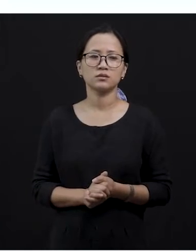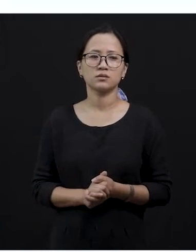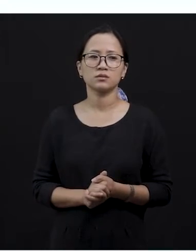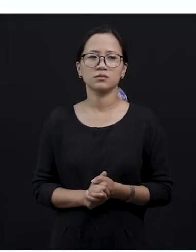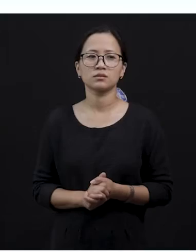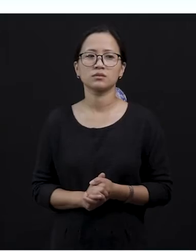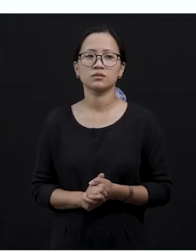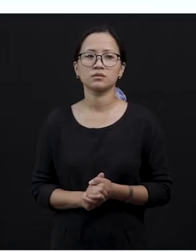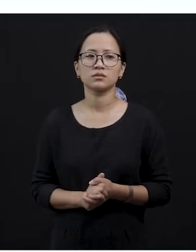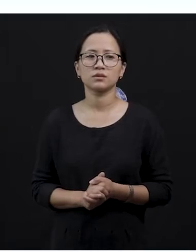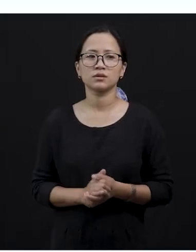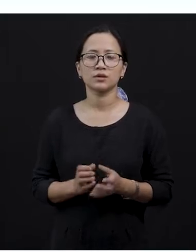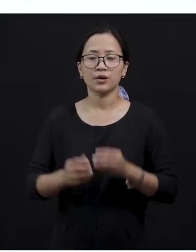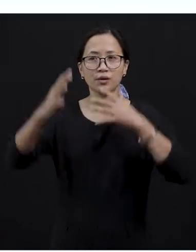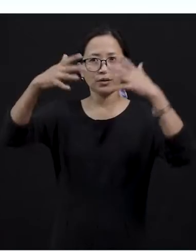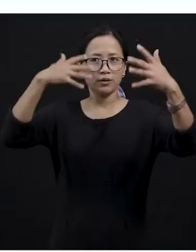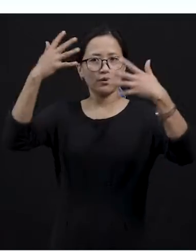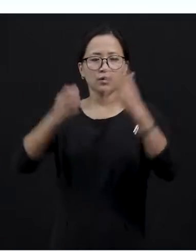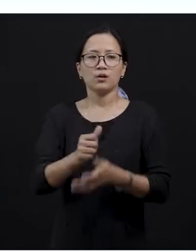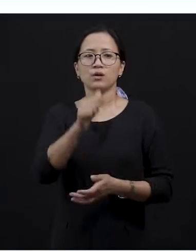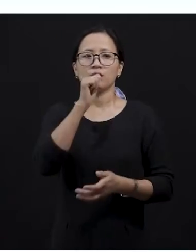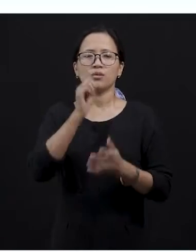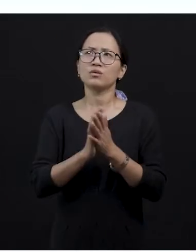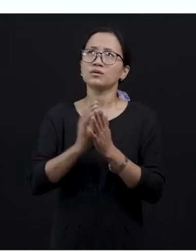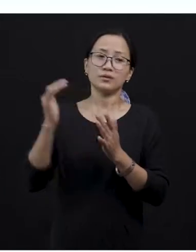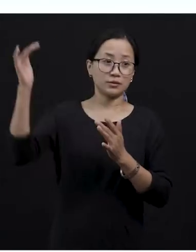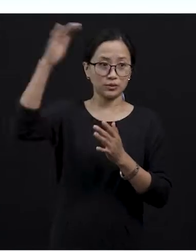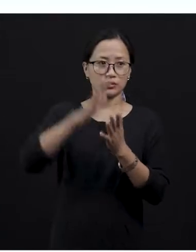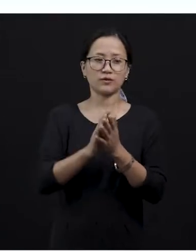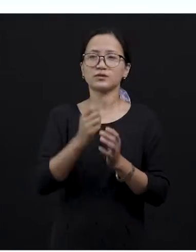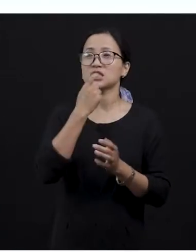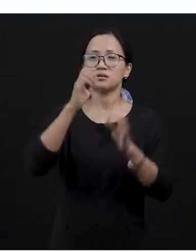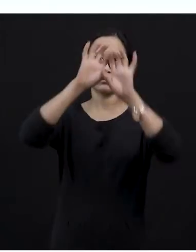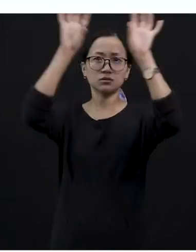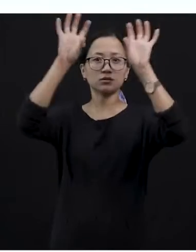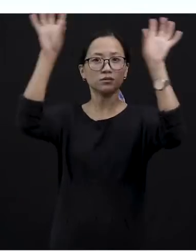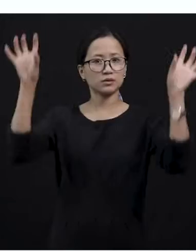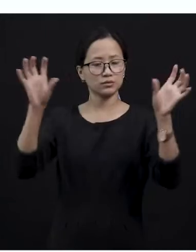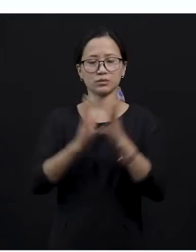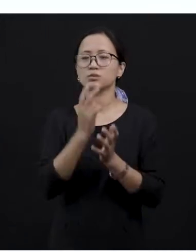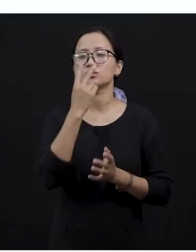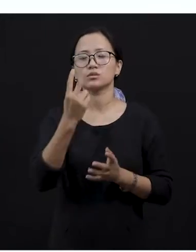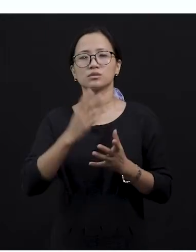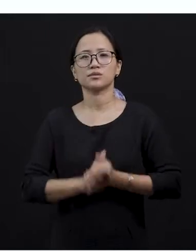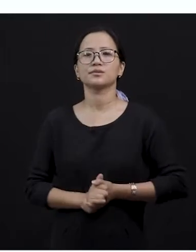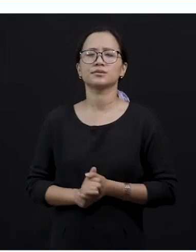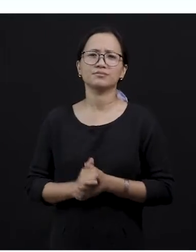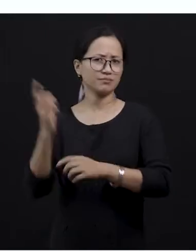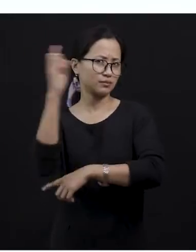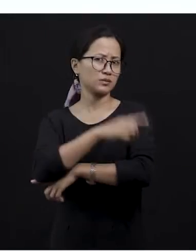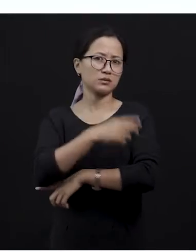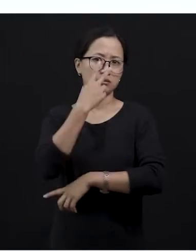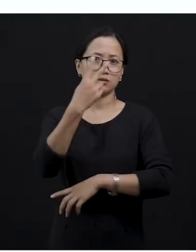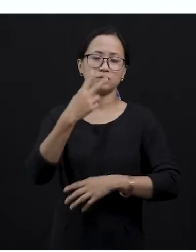balloons? Yes, we have air, water vapor, even the clouds that you see. During the day,